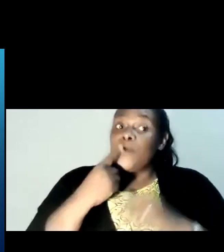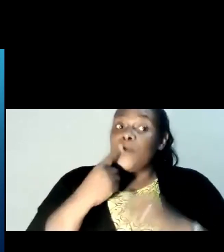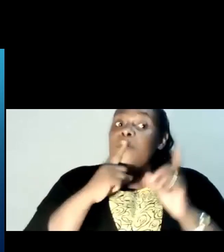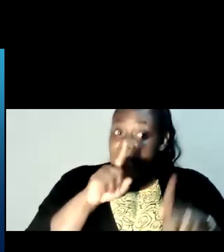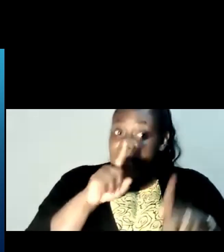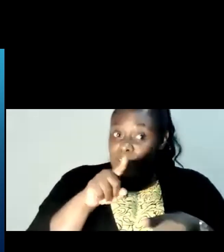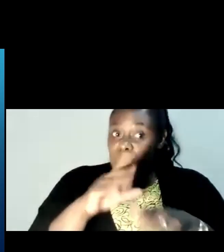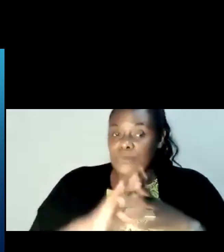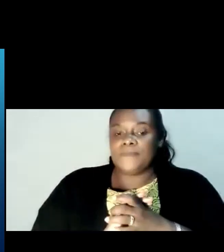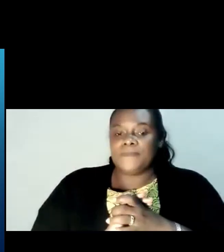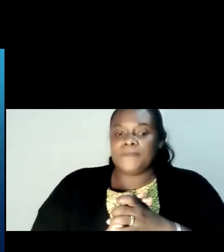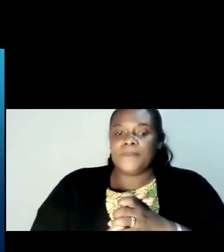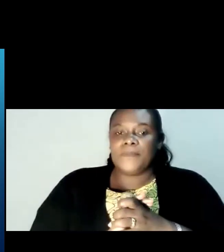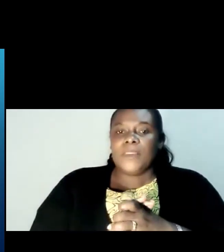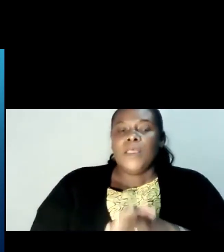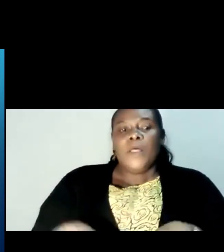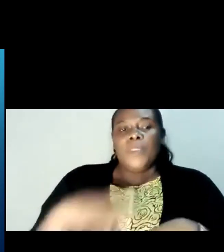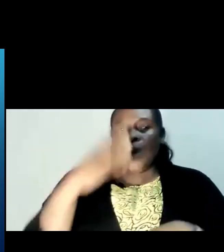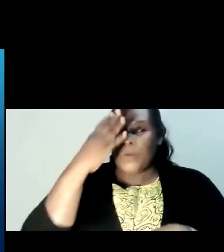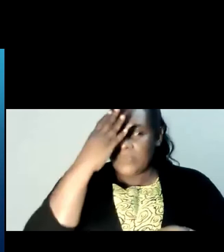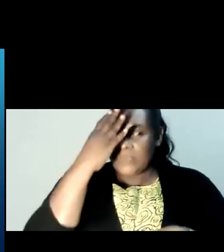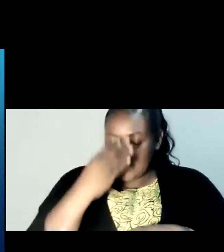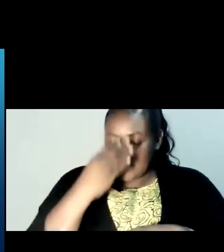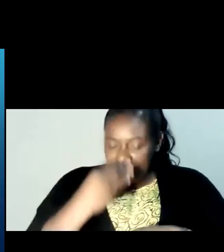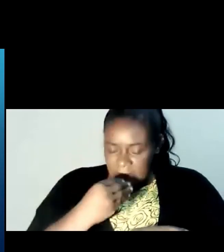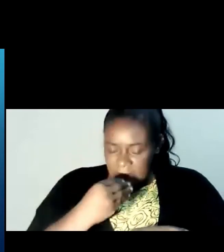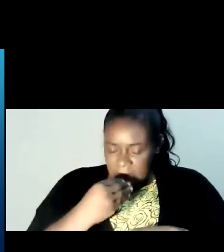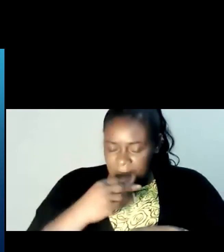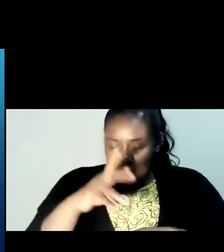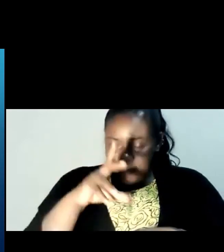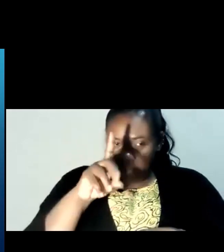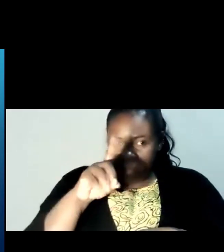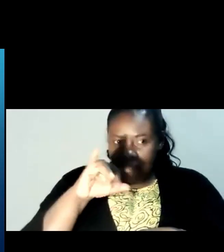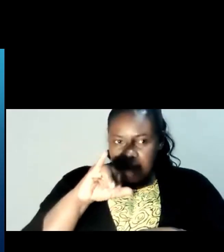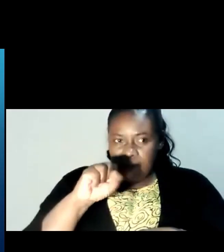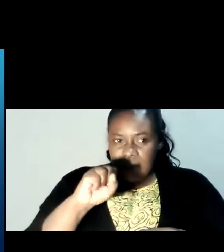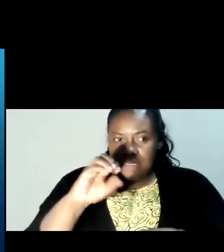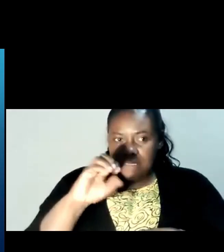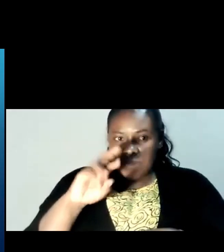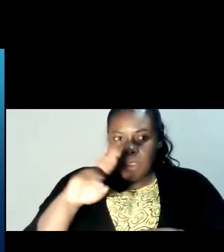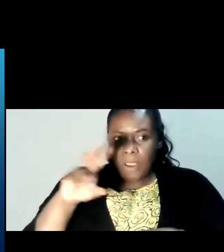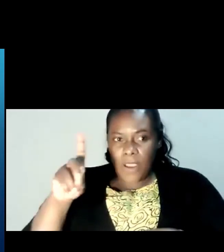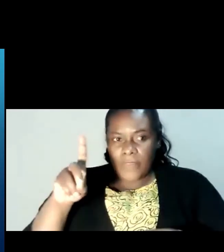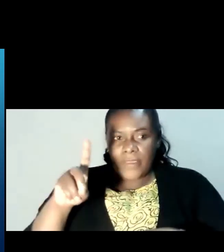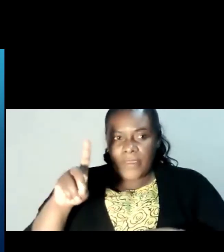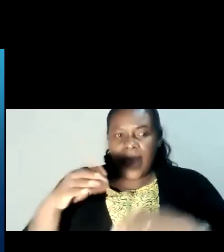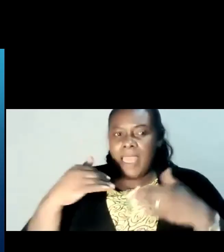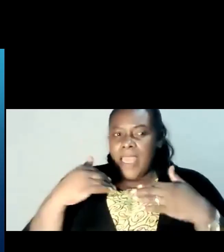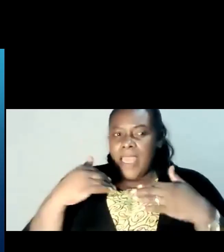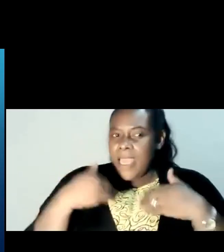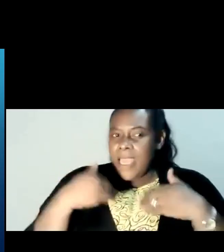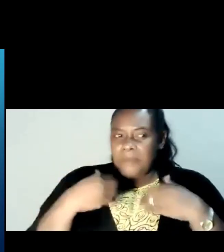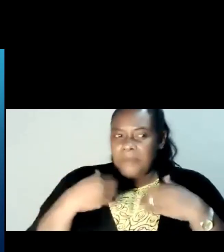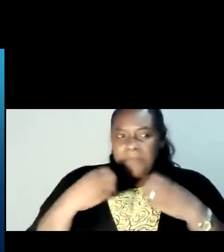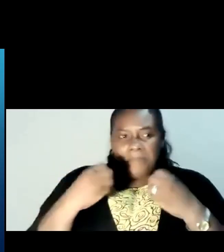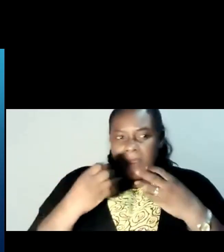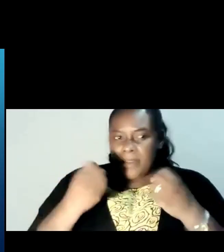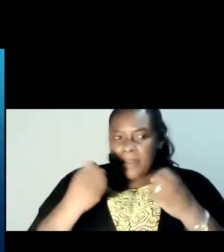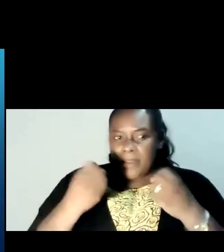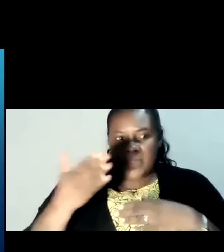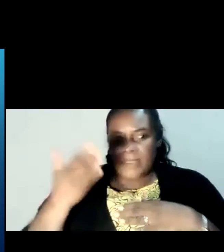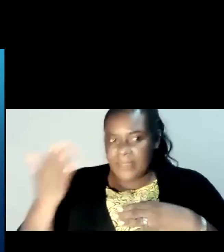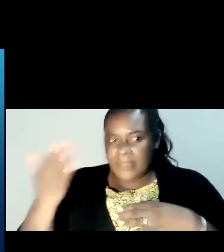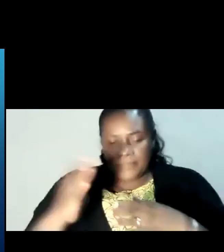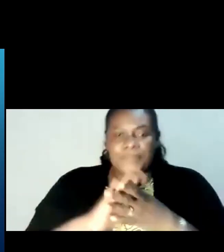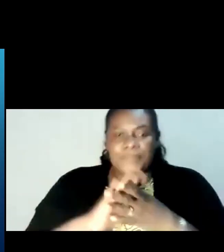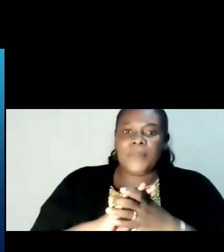So sleep disorders can be caused by many different types of things. Sometimes they can be caused by what we eat.